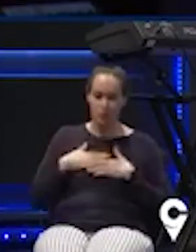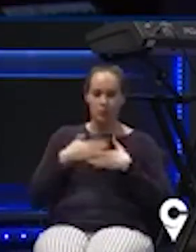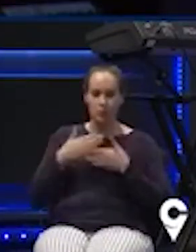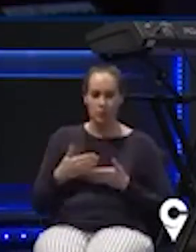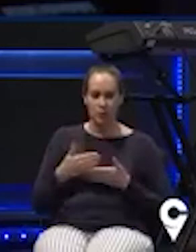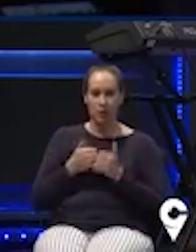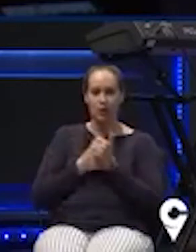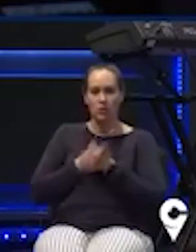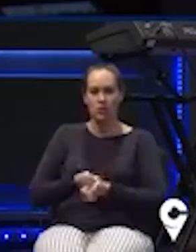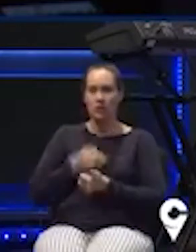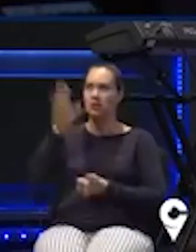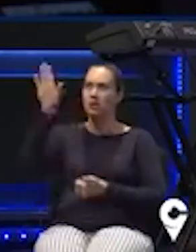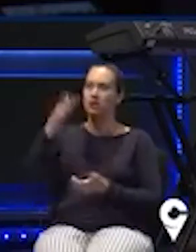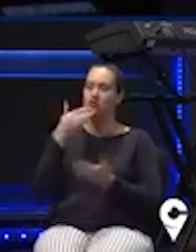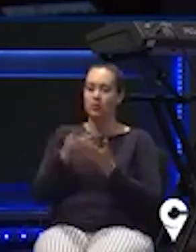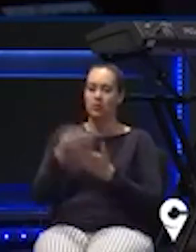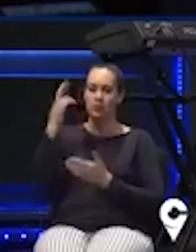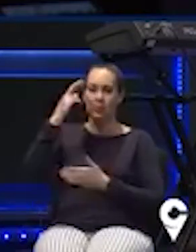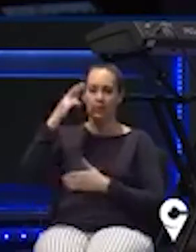good purpose.